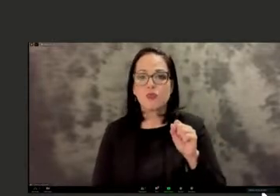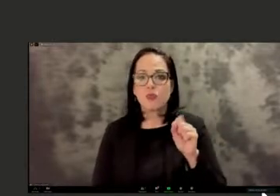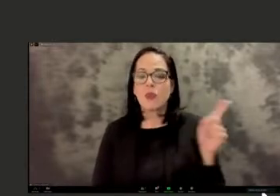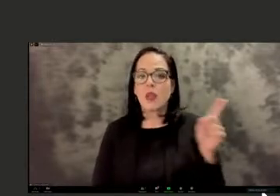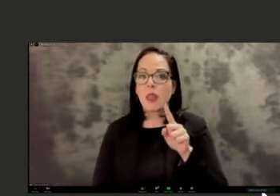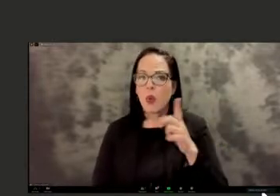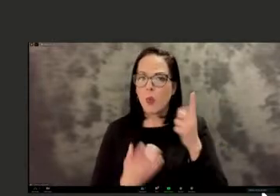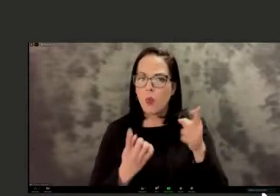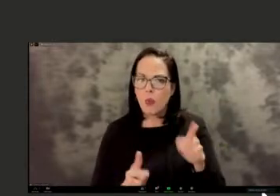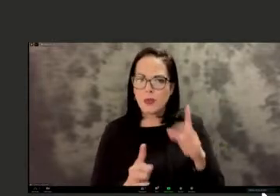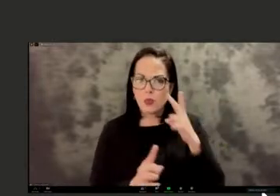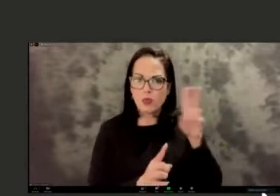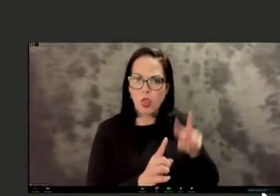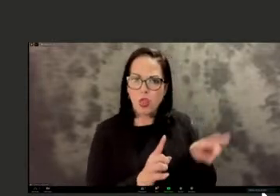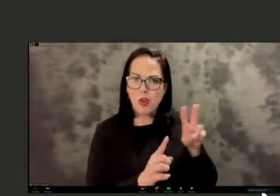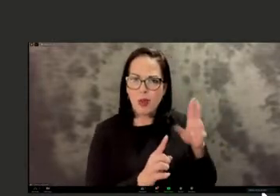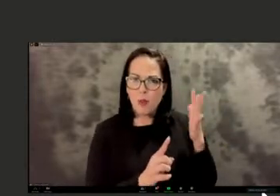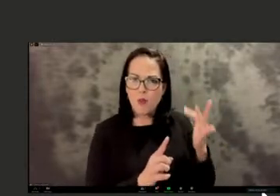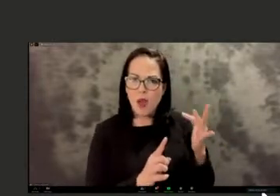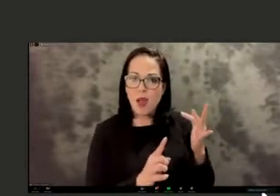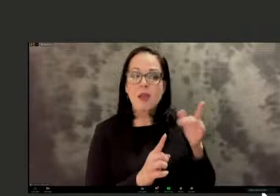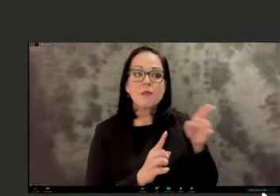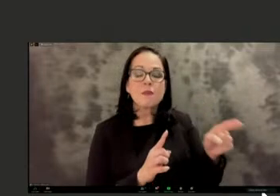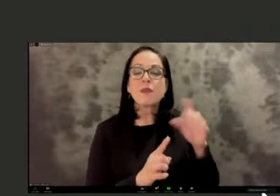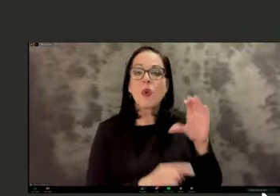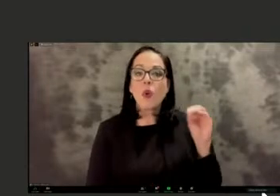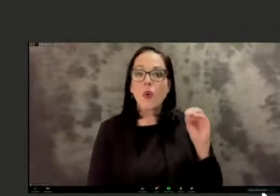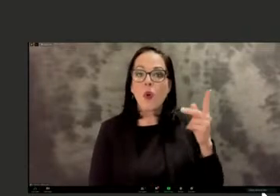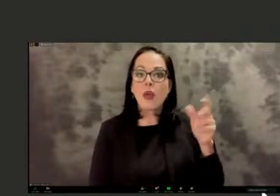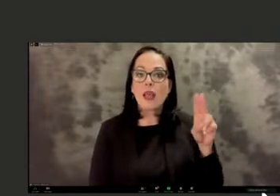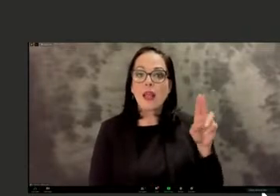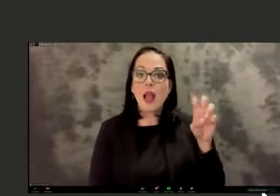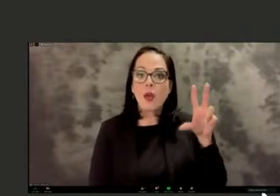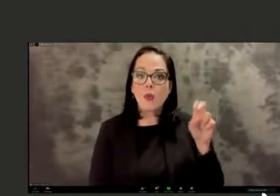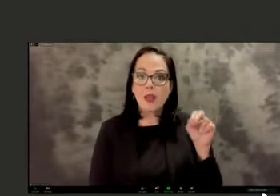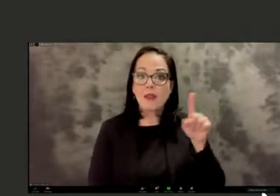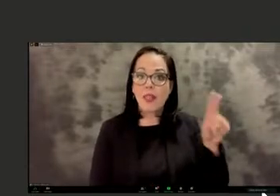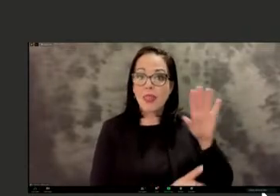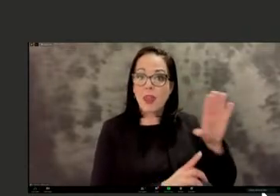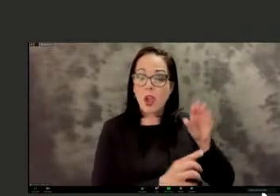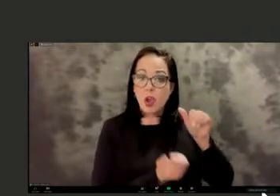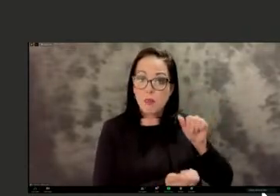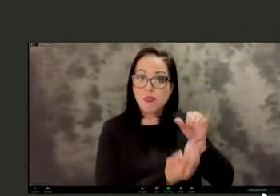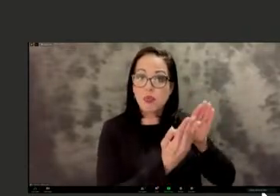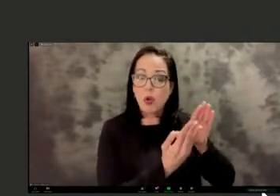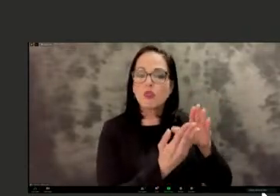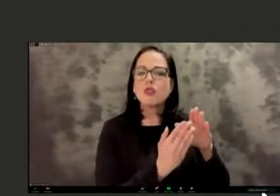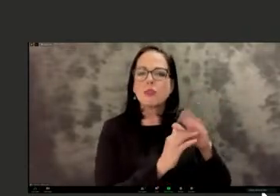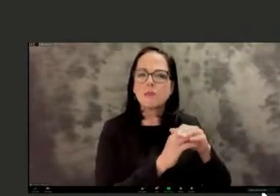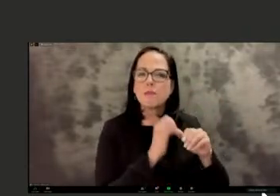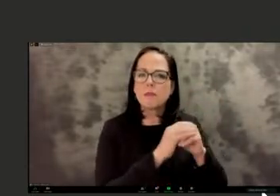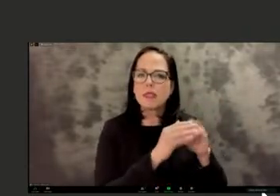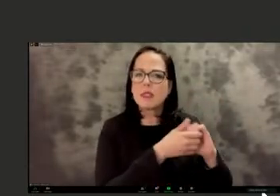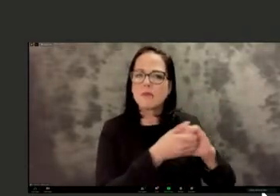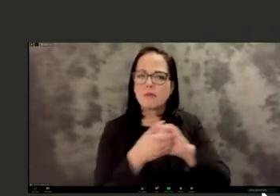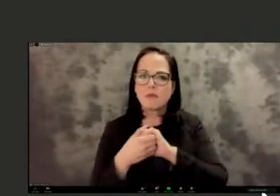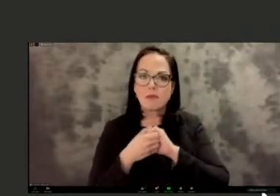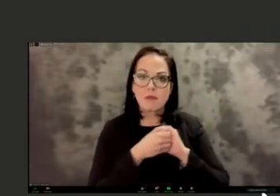why that's so, it's because of the Okinawan approach to building community is actually